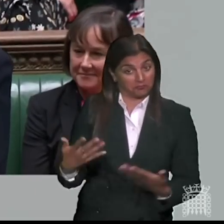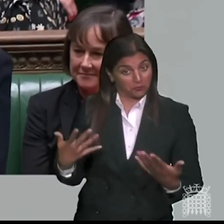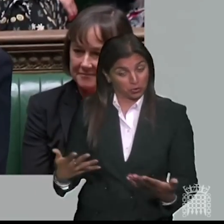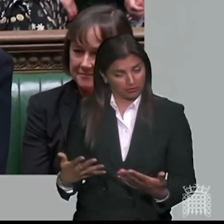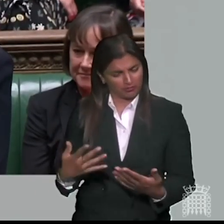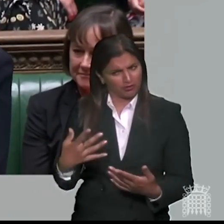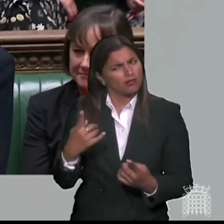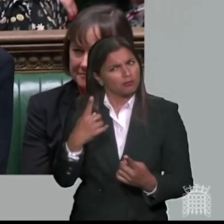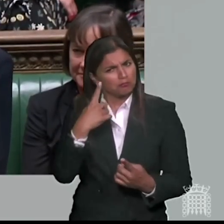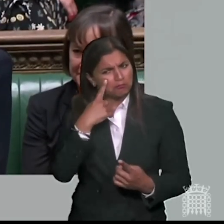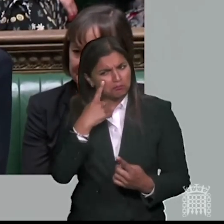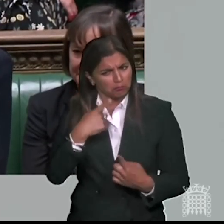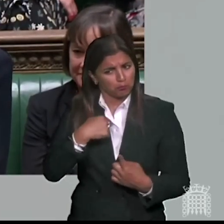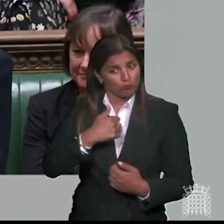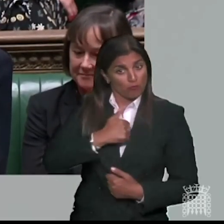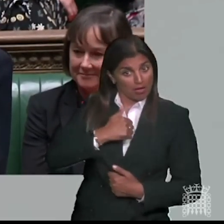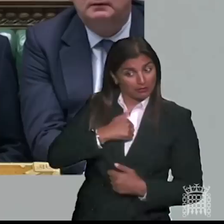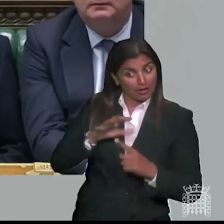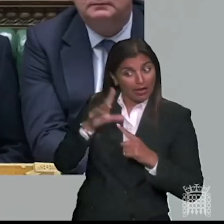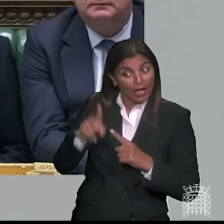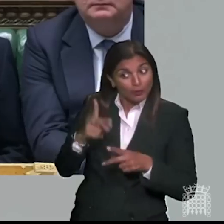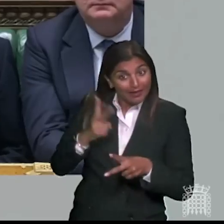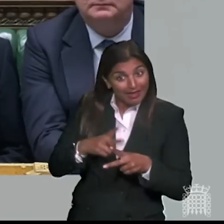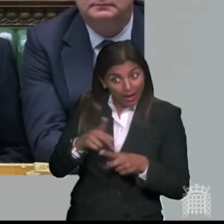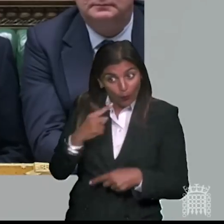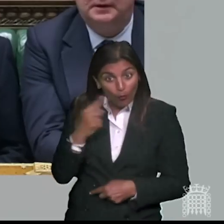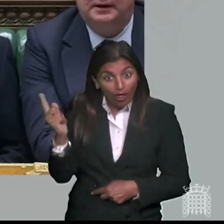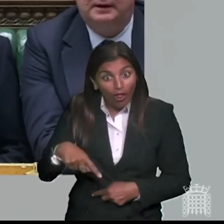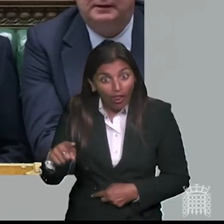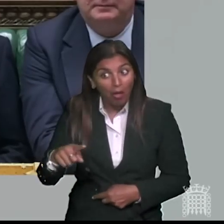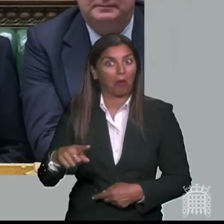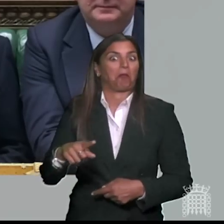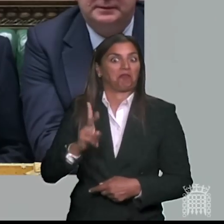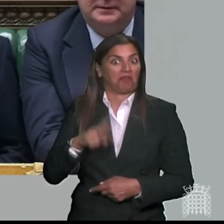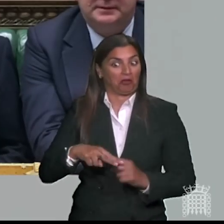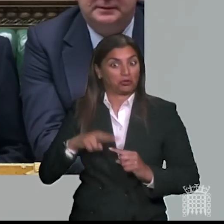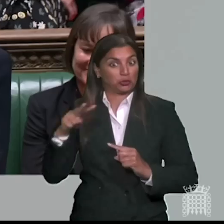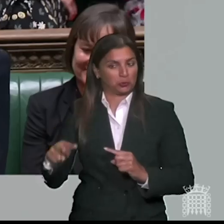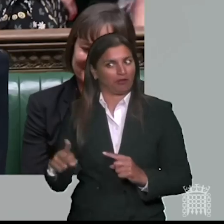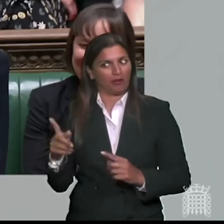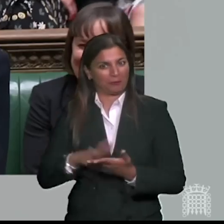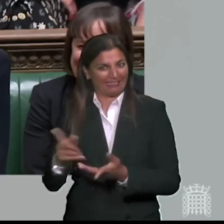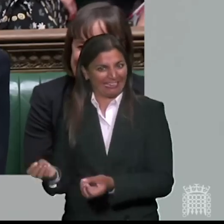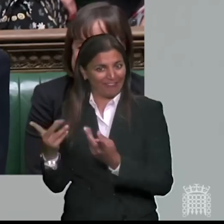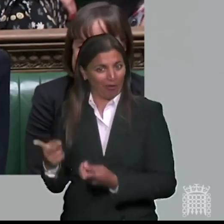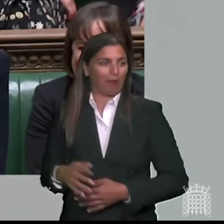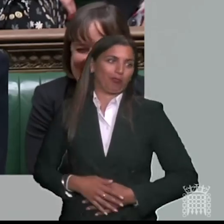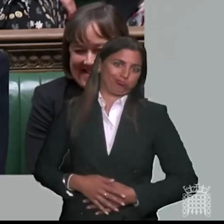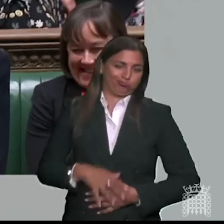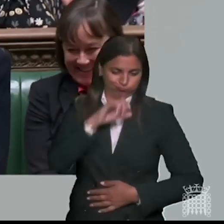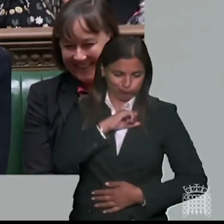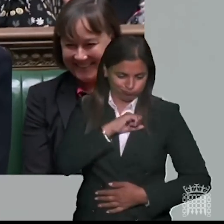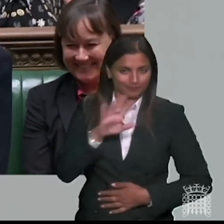right in saying that I have the pleasure again next week, 2 weeks on the trot. They really have given up.